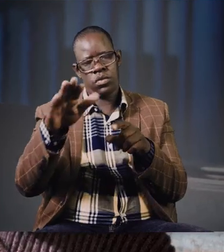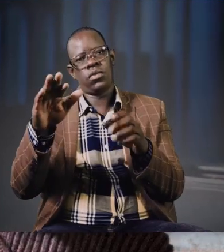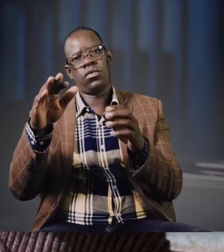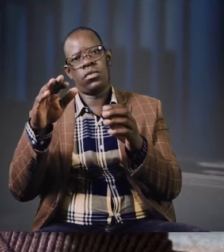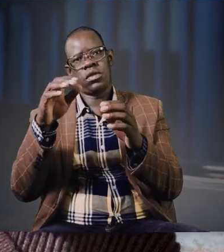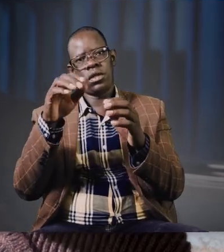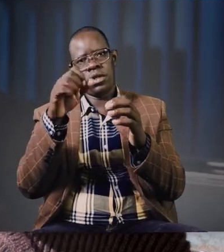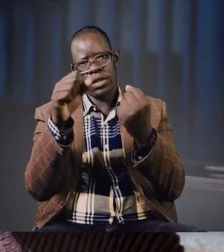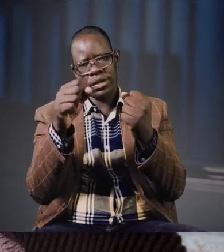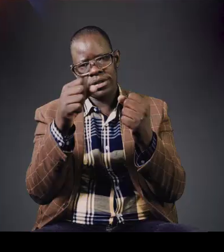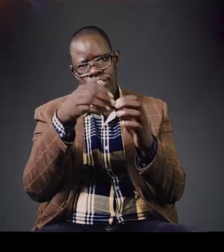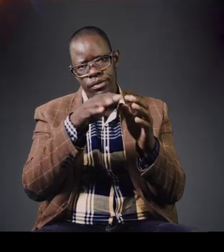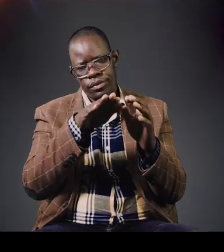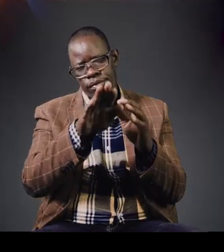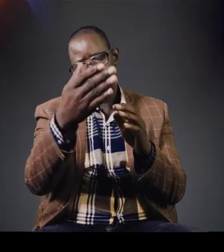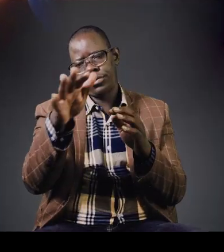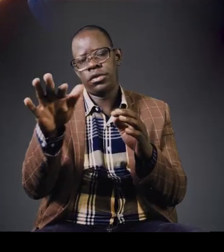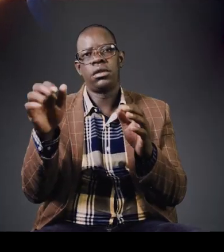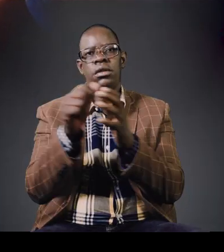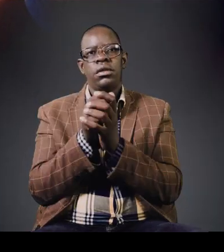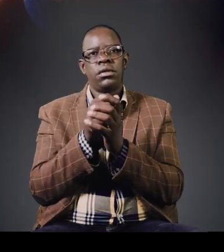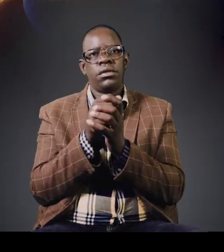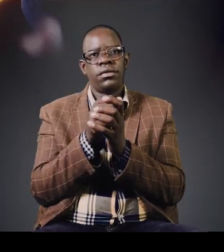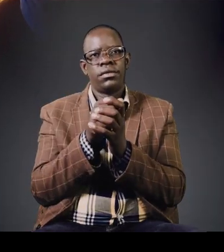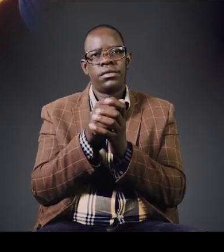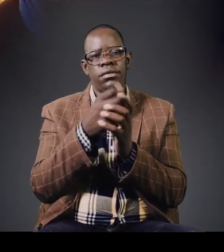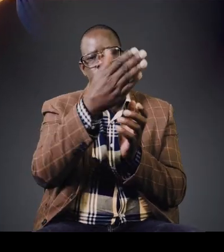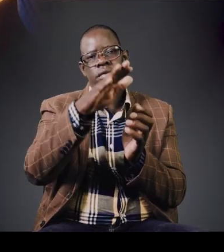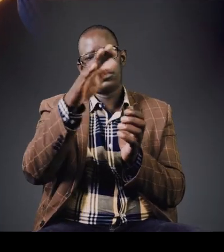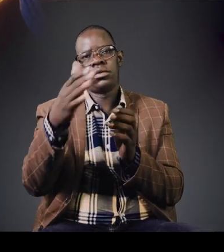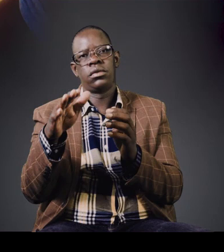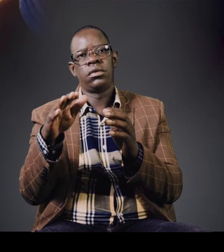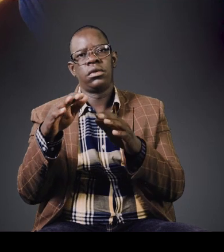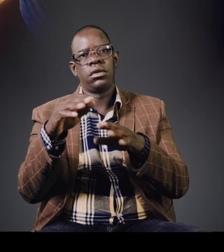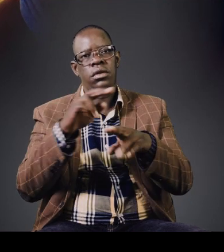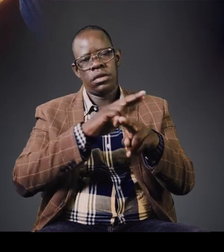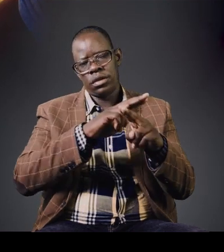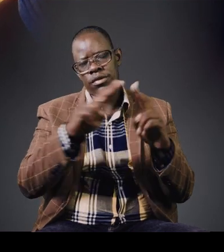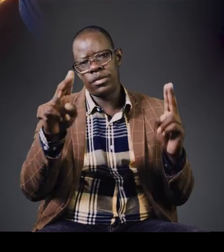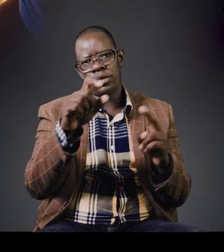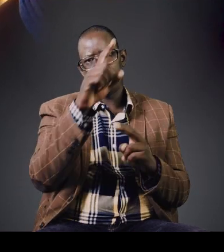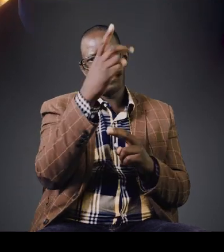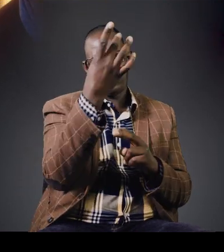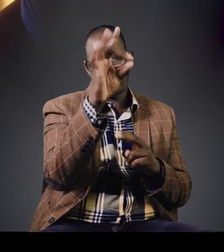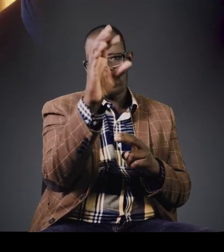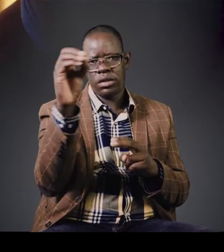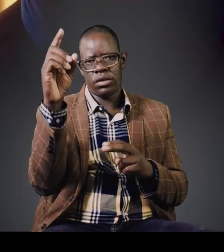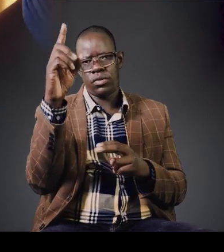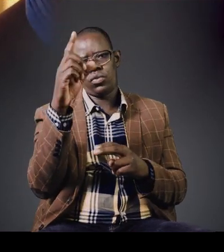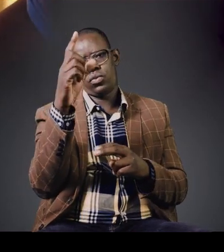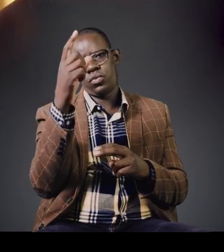amount of energy which travels through the water in the form of waves, and it can go to a speed of up to 800 kilometers per